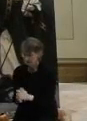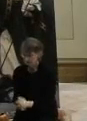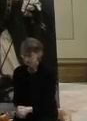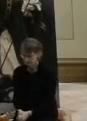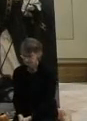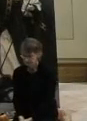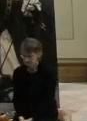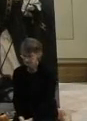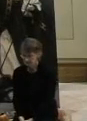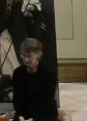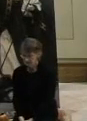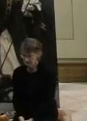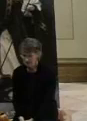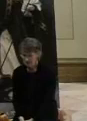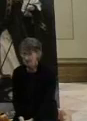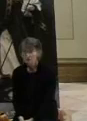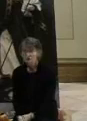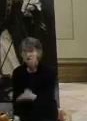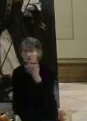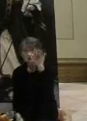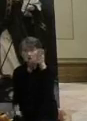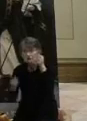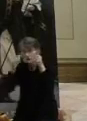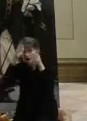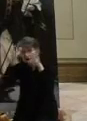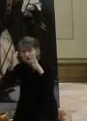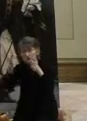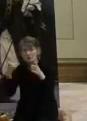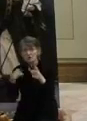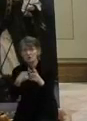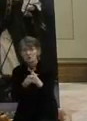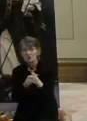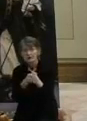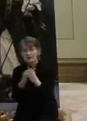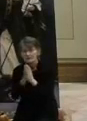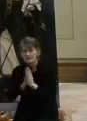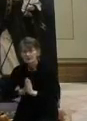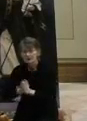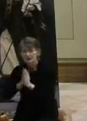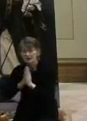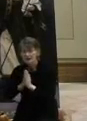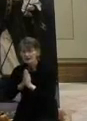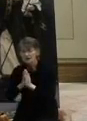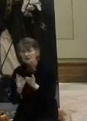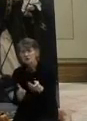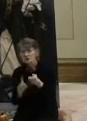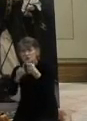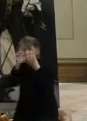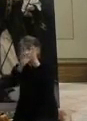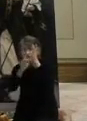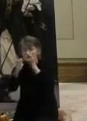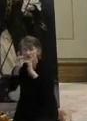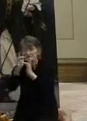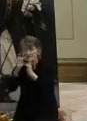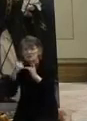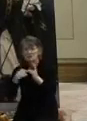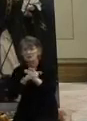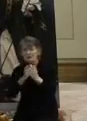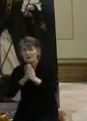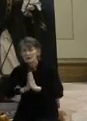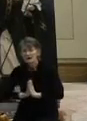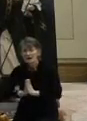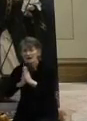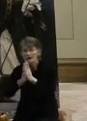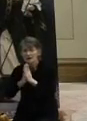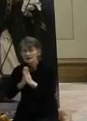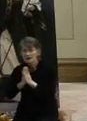To you, therefore, most merciful Father, we make humble prayer and petition through Jesus Christ, your Son,